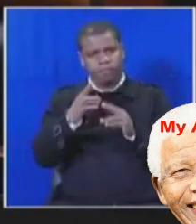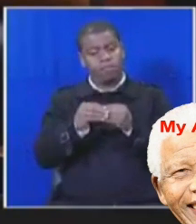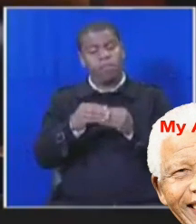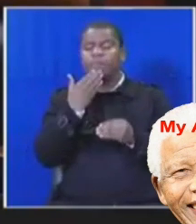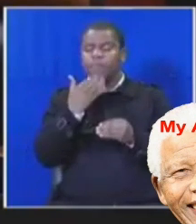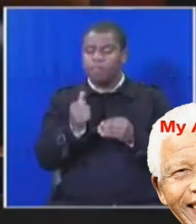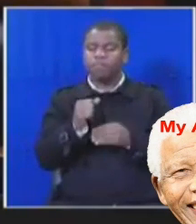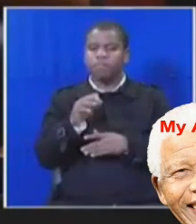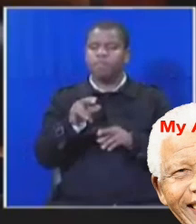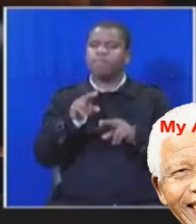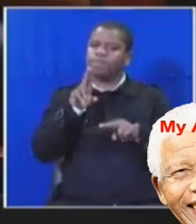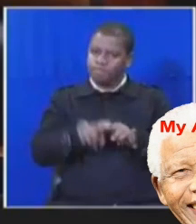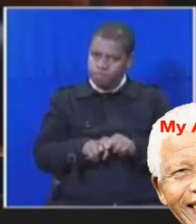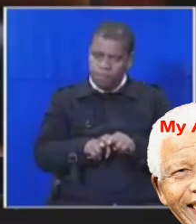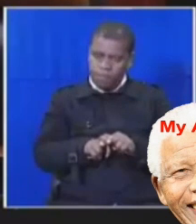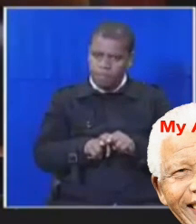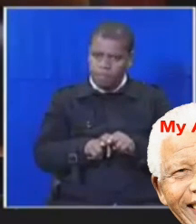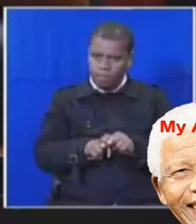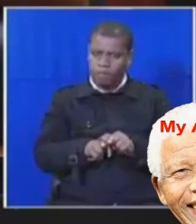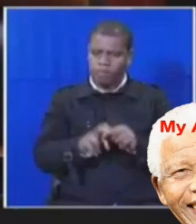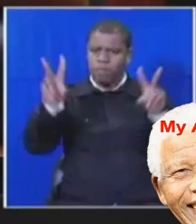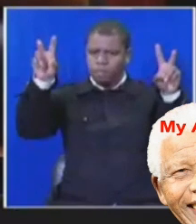you please Take a seat. stick on your